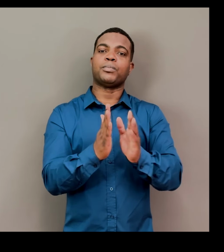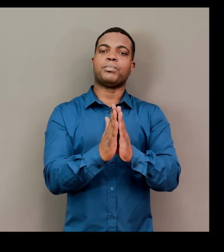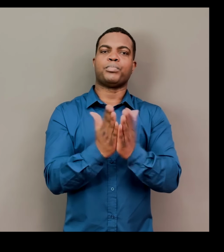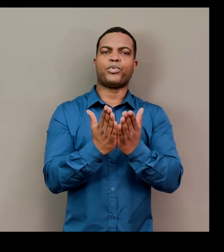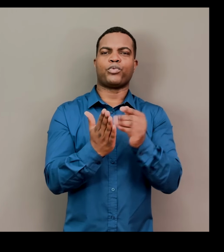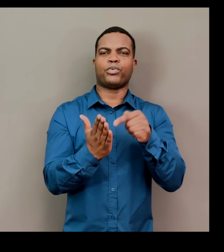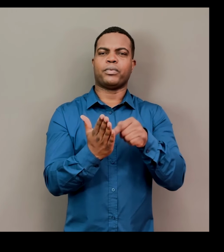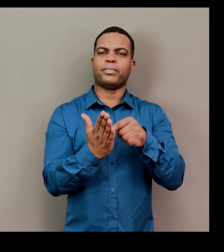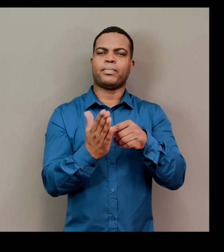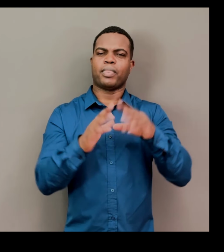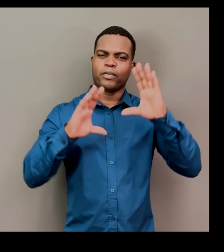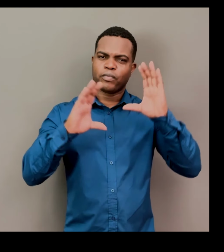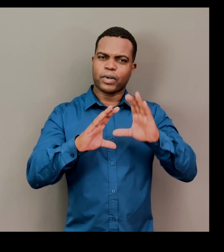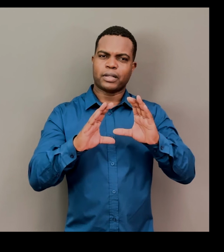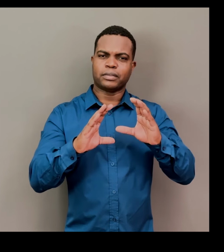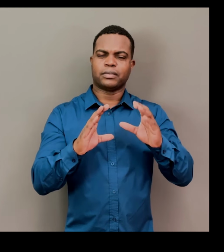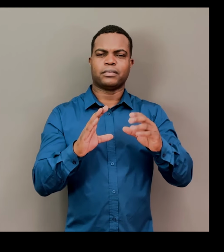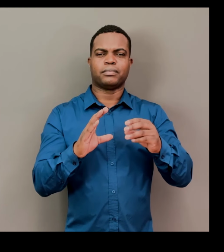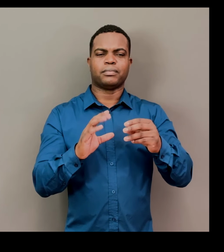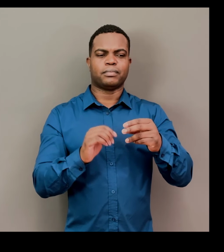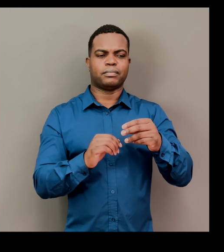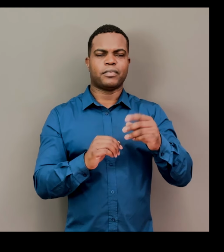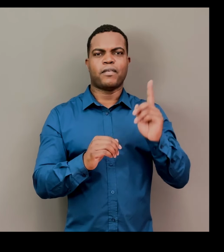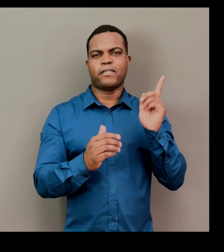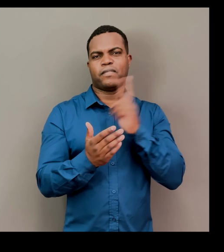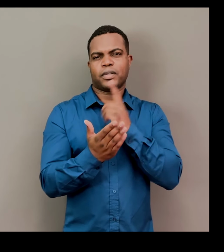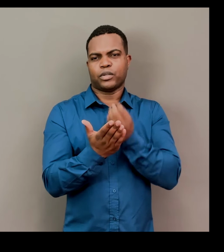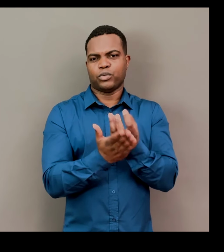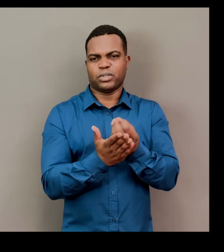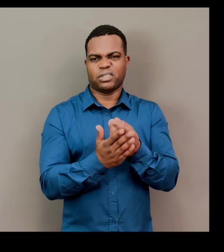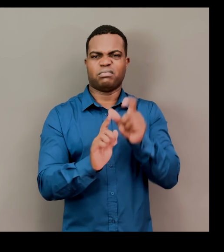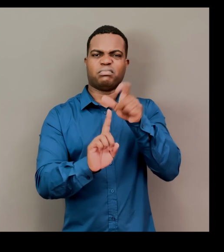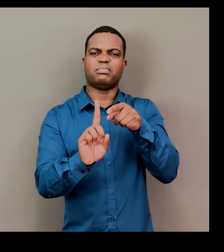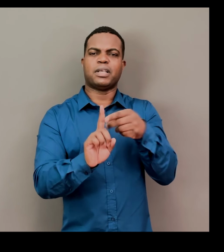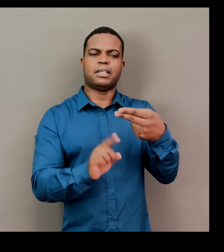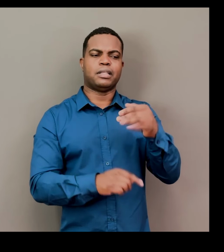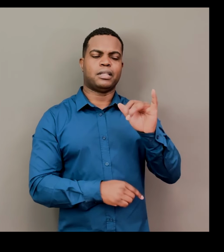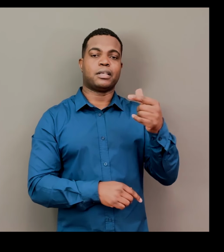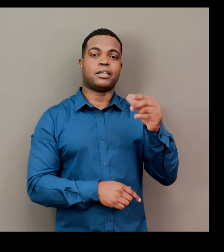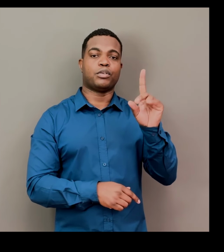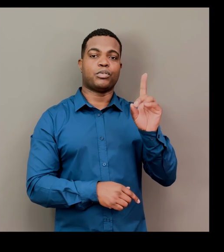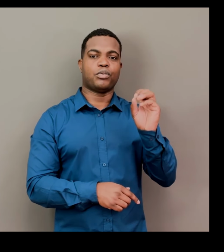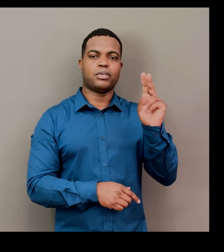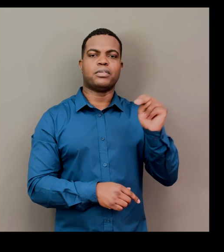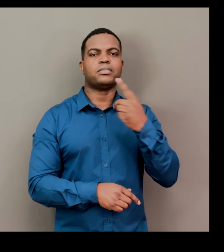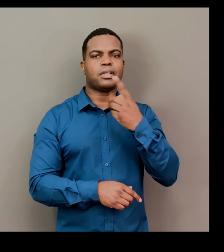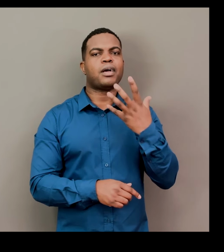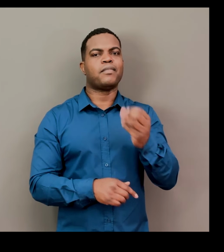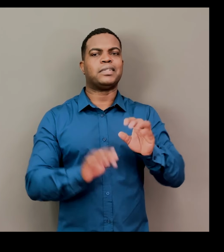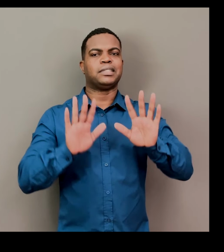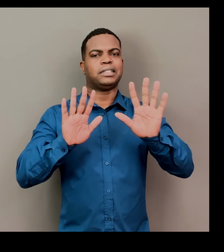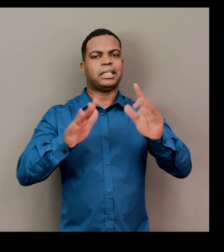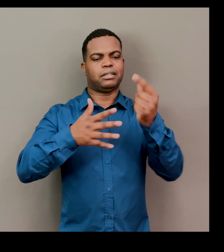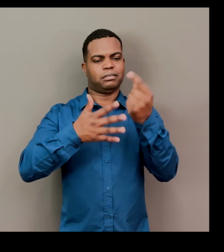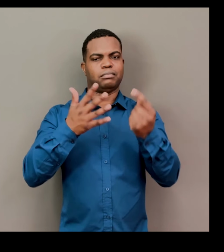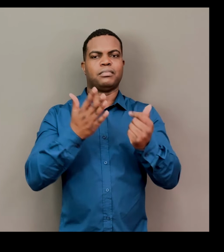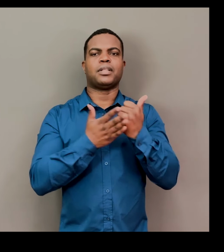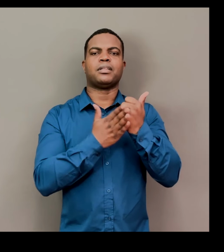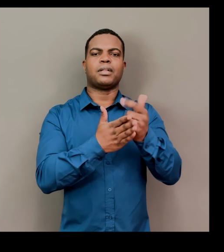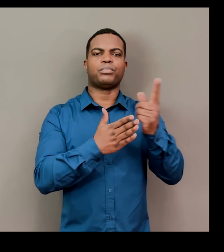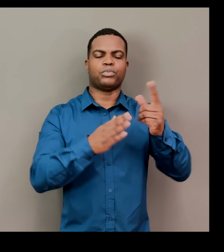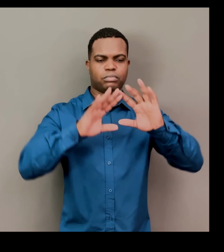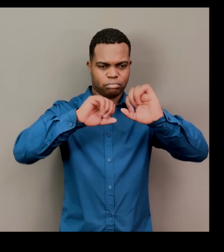A Critical News Education, Higdon offers a 10-step guide for detecting fake news.